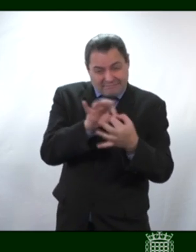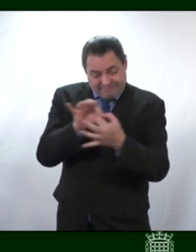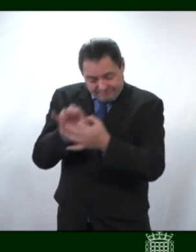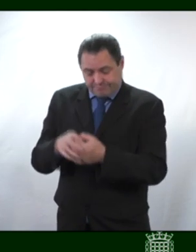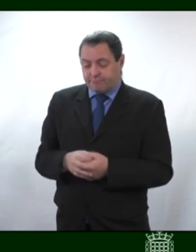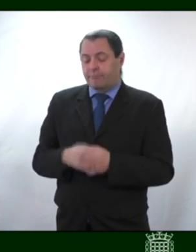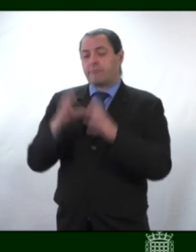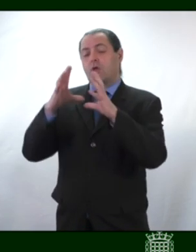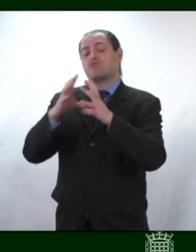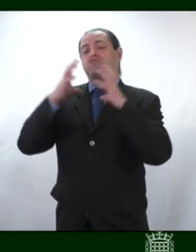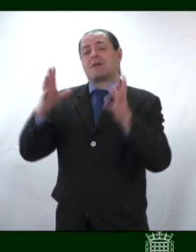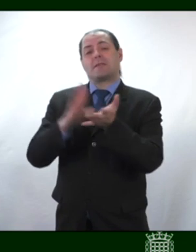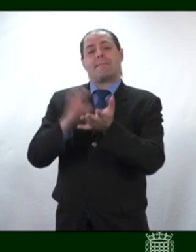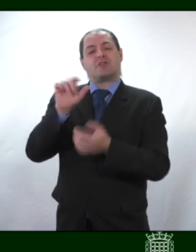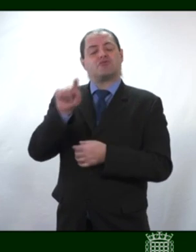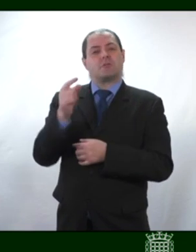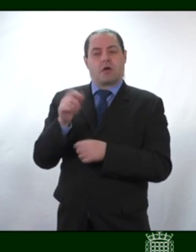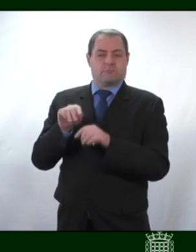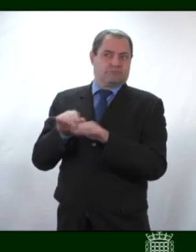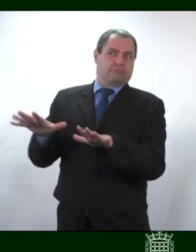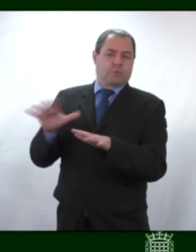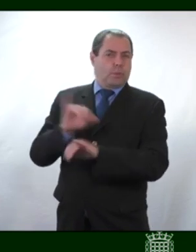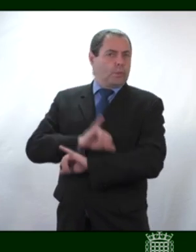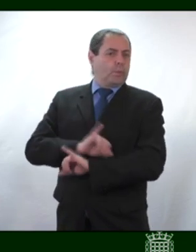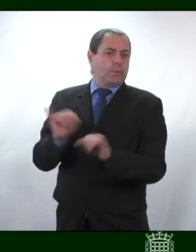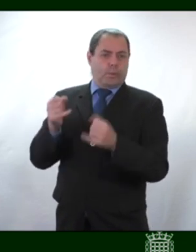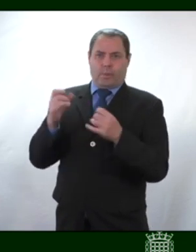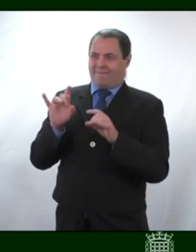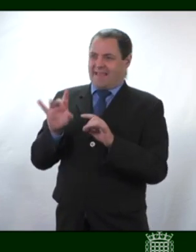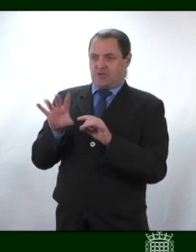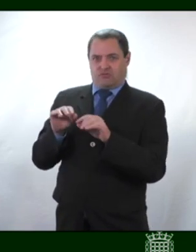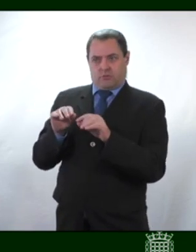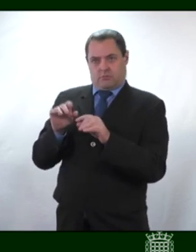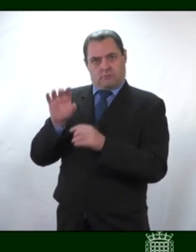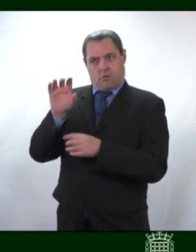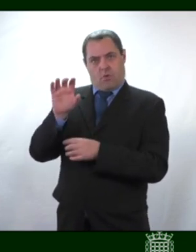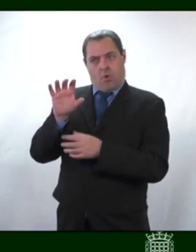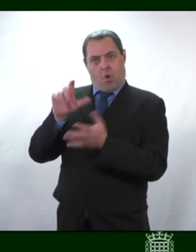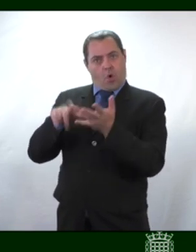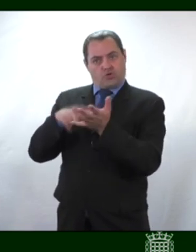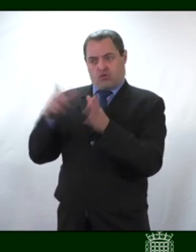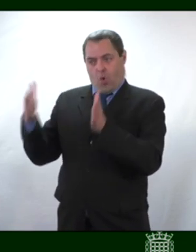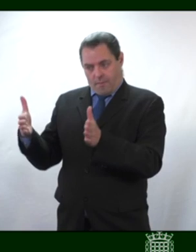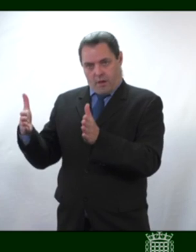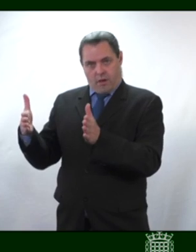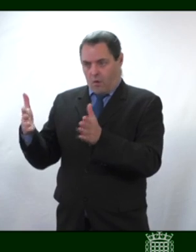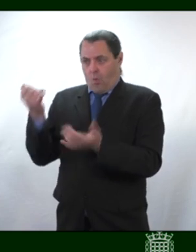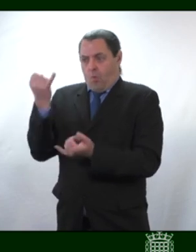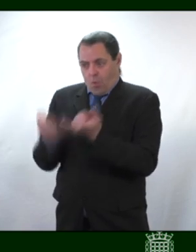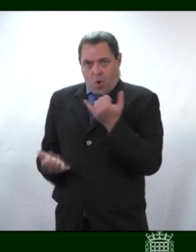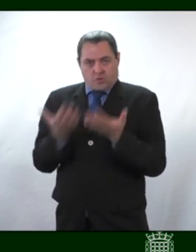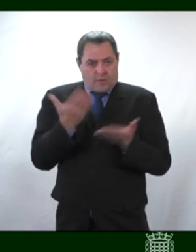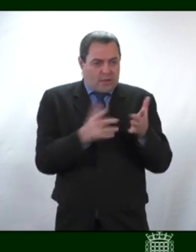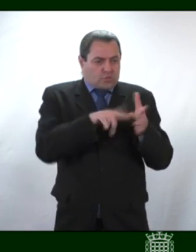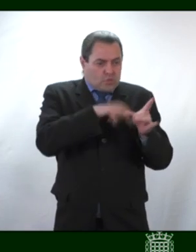Greater Manchester, there have been more coronavirus infections already in October than in July, August and September combined.